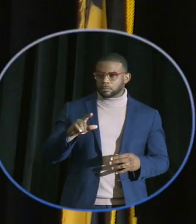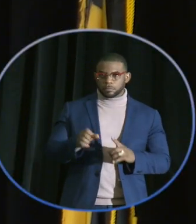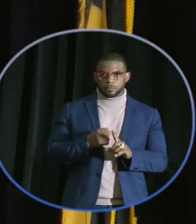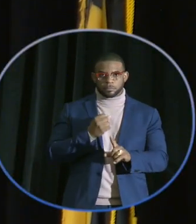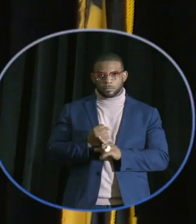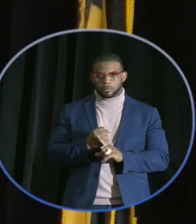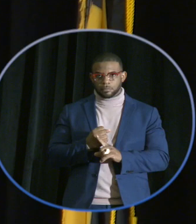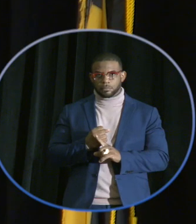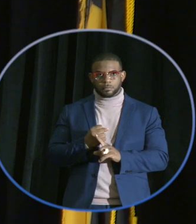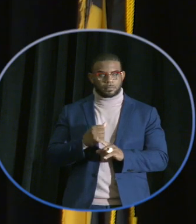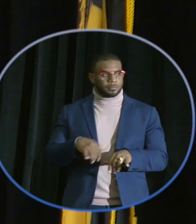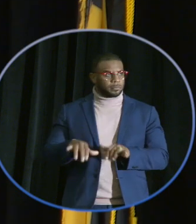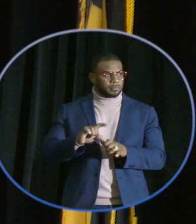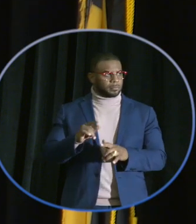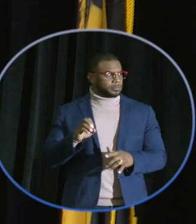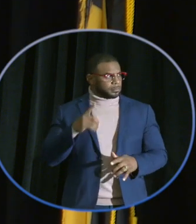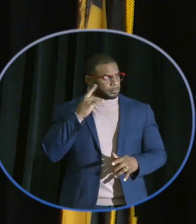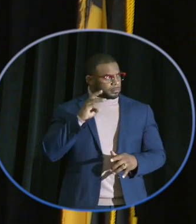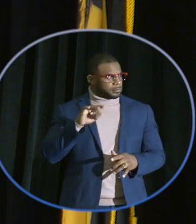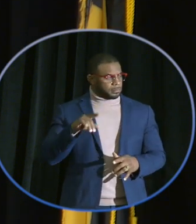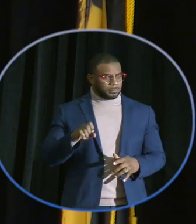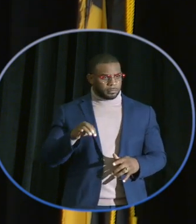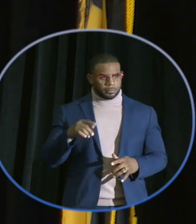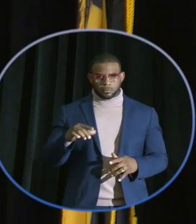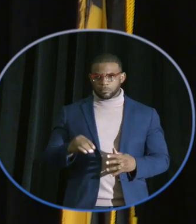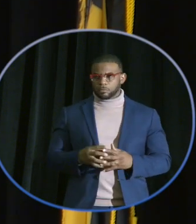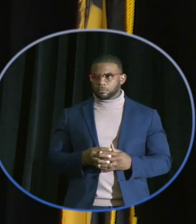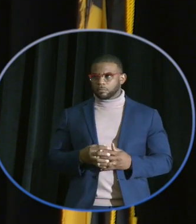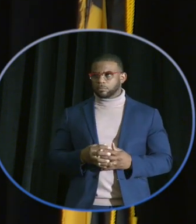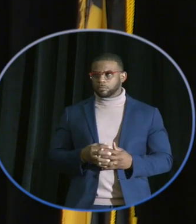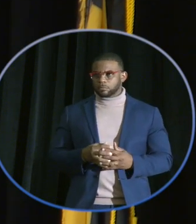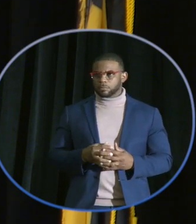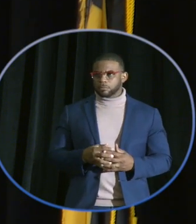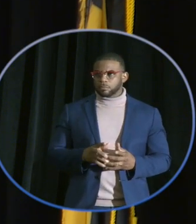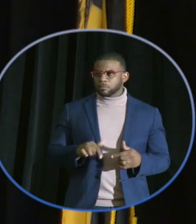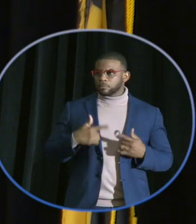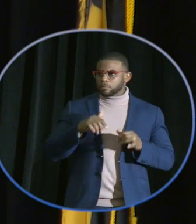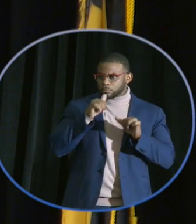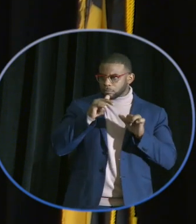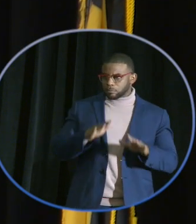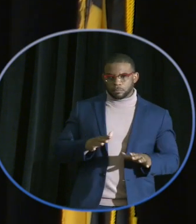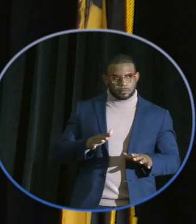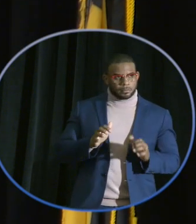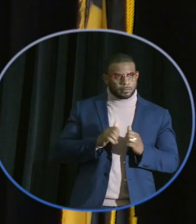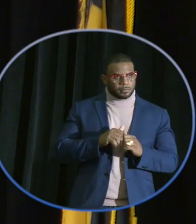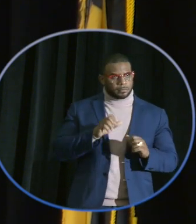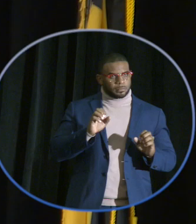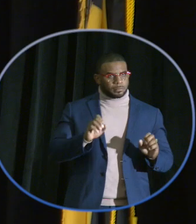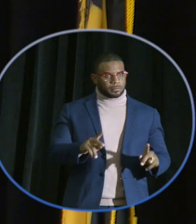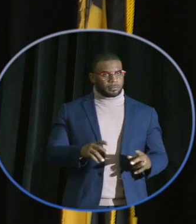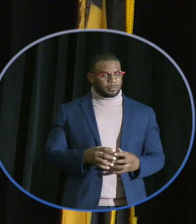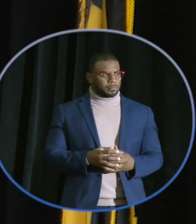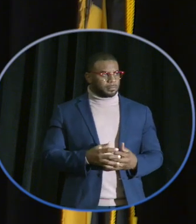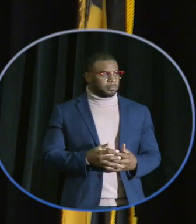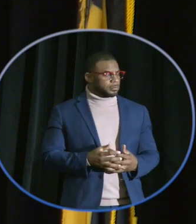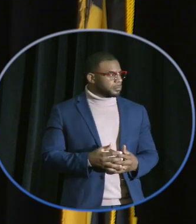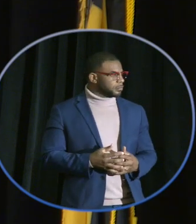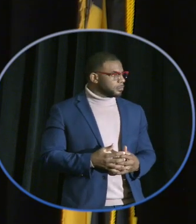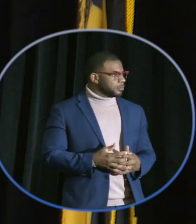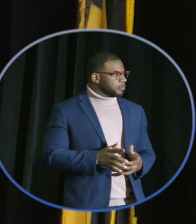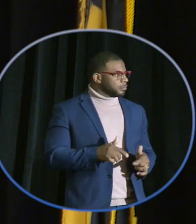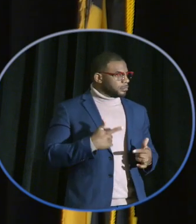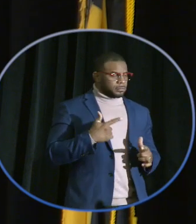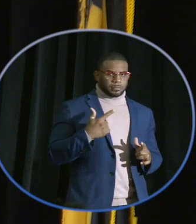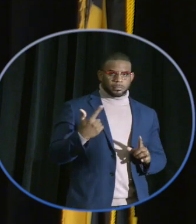and Sustainability Partner for Wells Fargo. I've been blessed with an opportunity, and I've